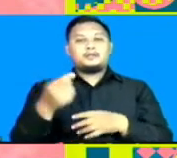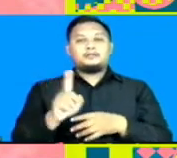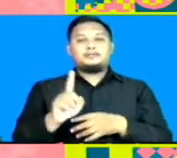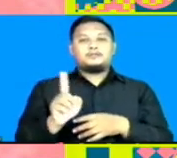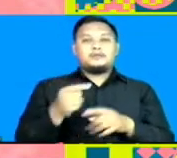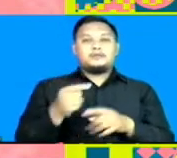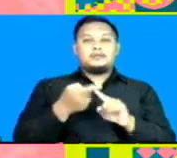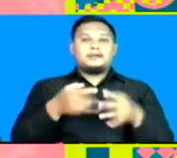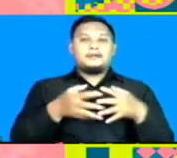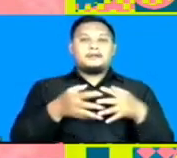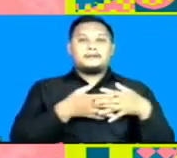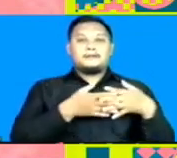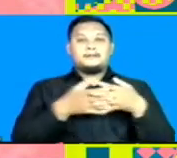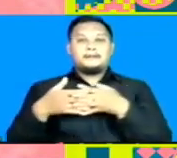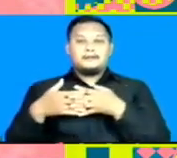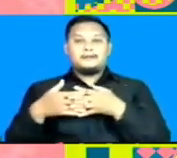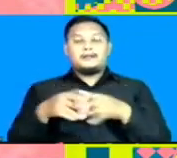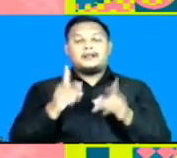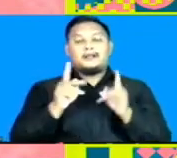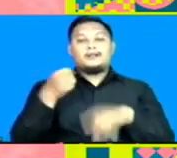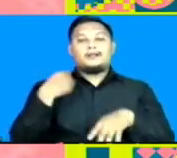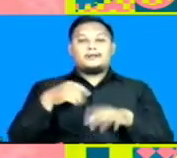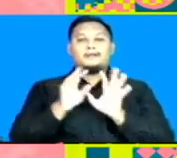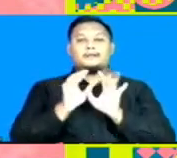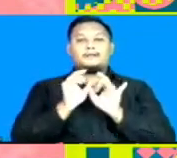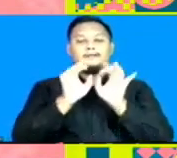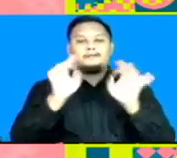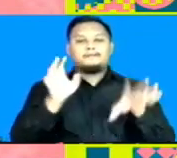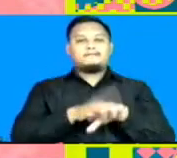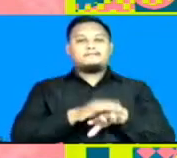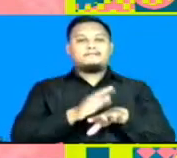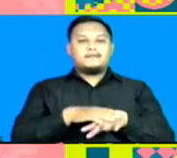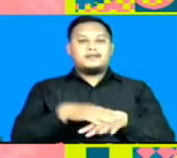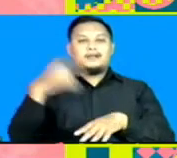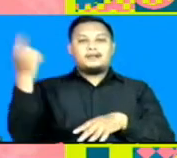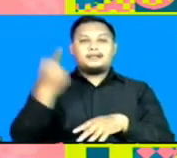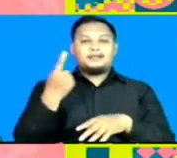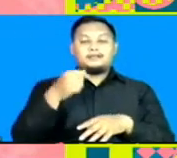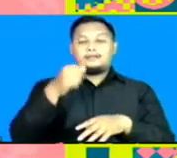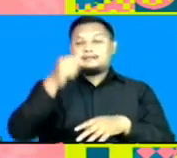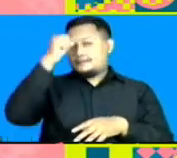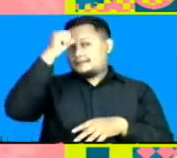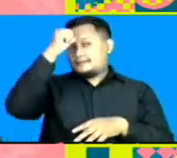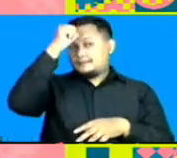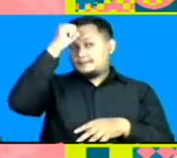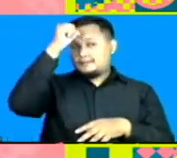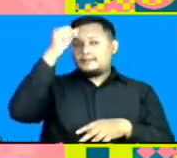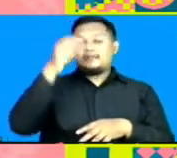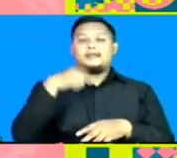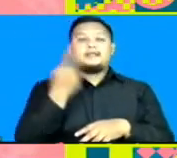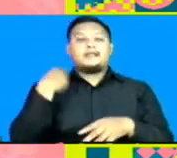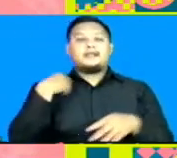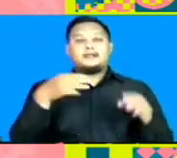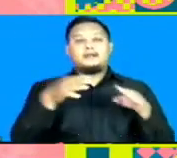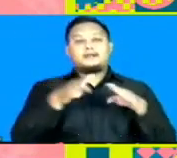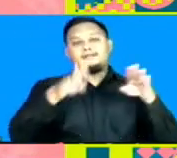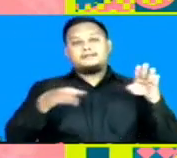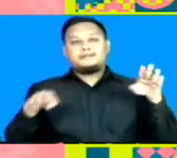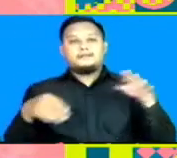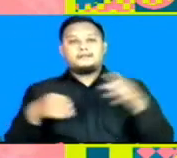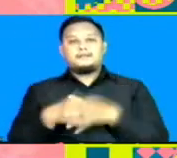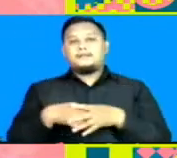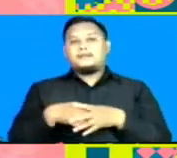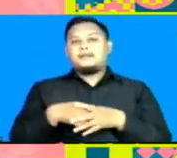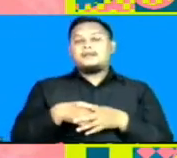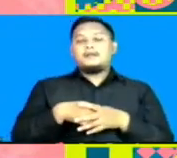languages. India has, you know, the Sanskrit heritage and the sort of Vedantic